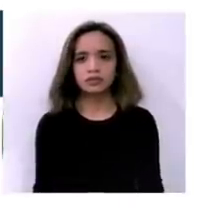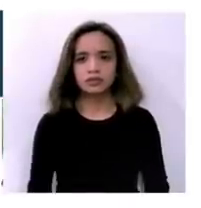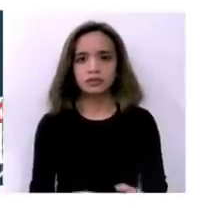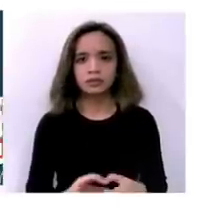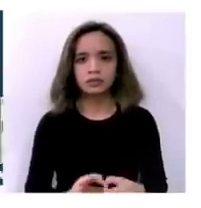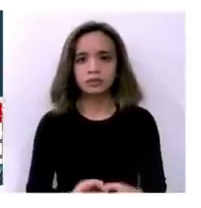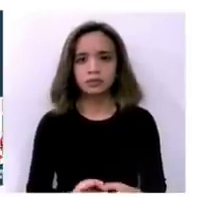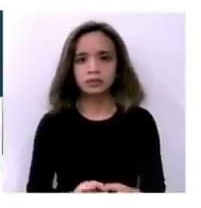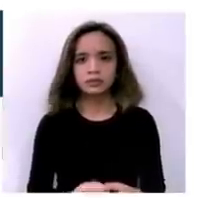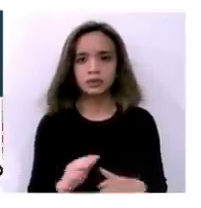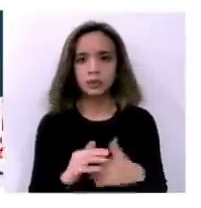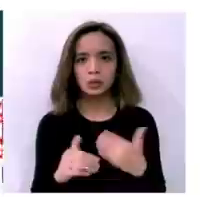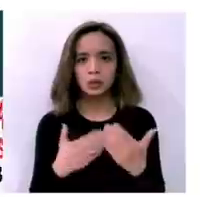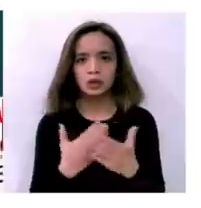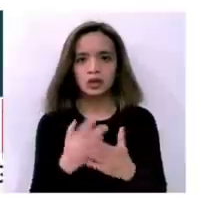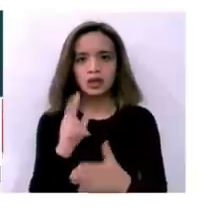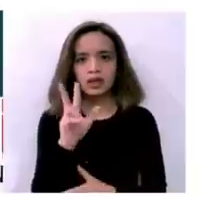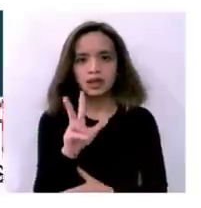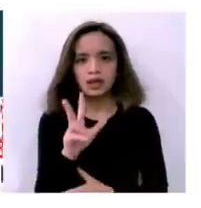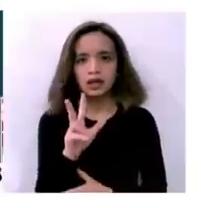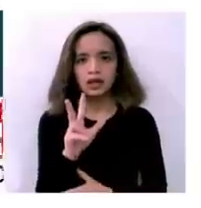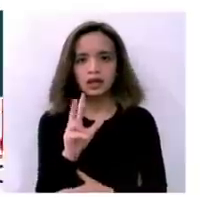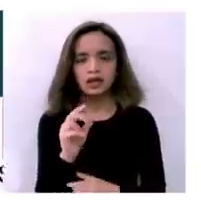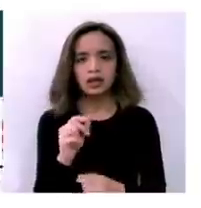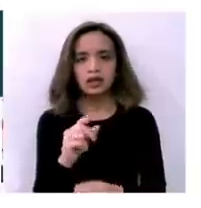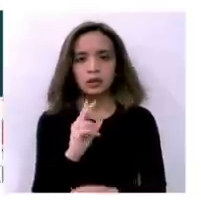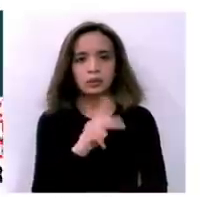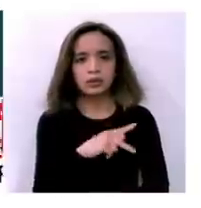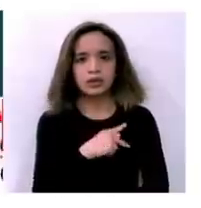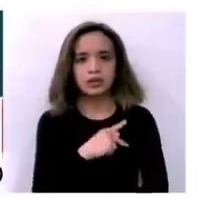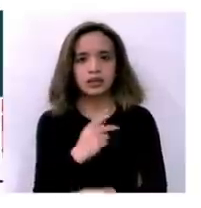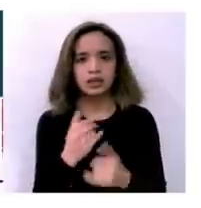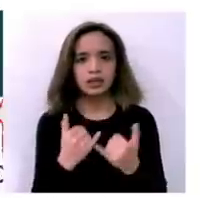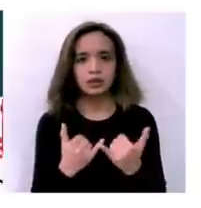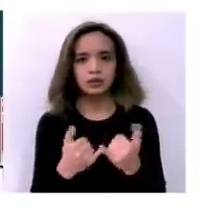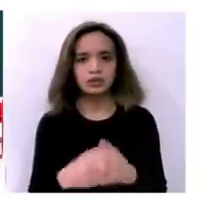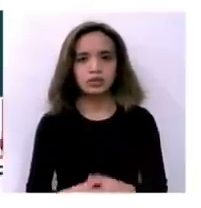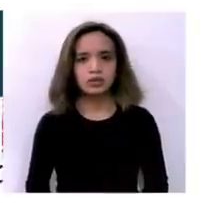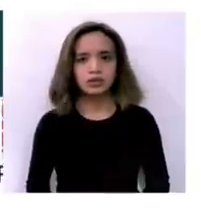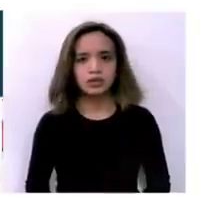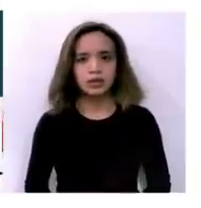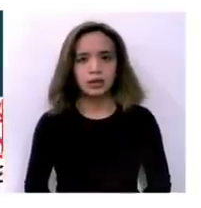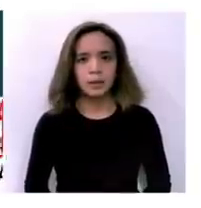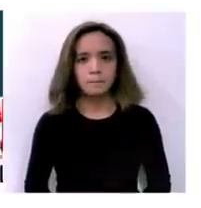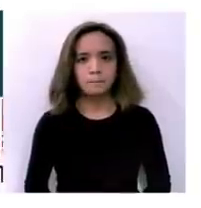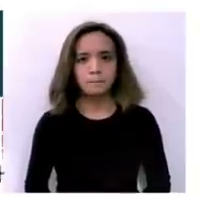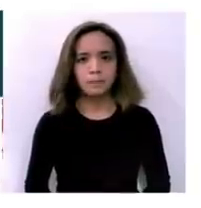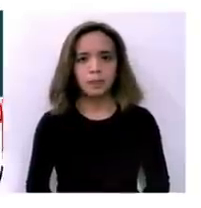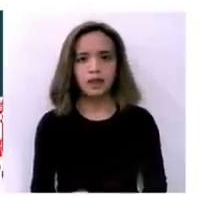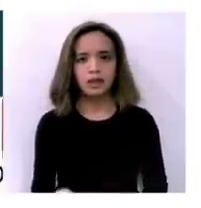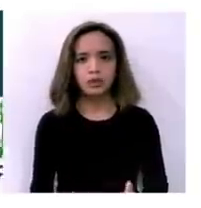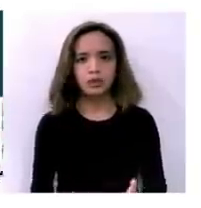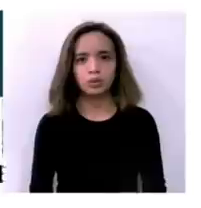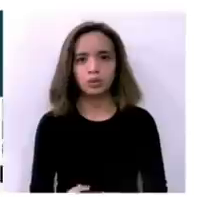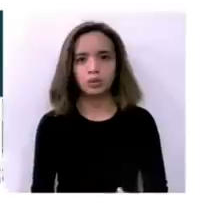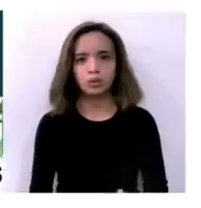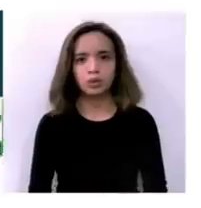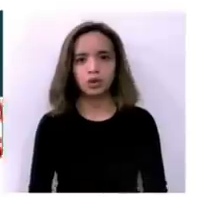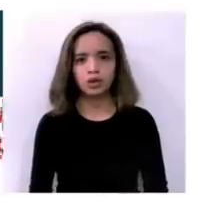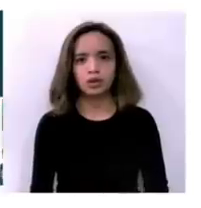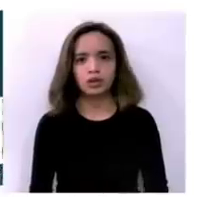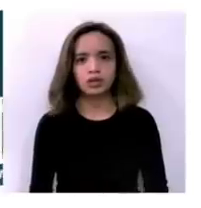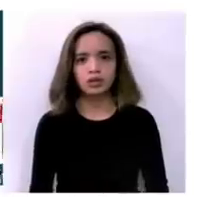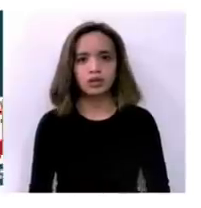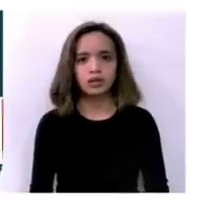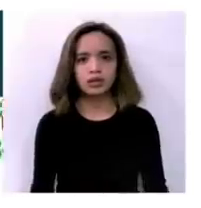relationship with all these three personalities now stand, given their role in the declarations